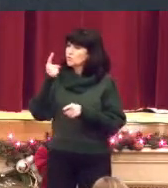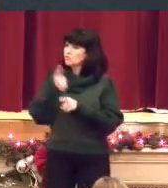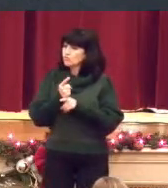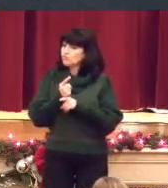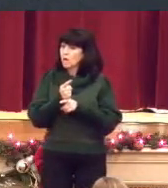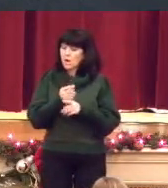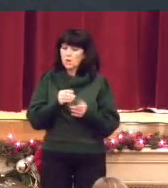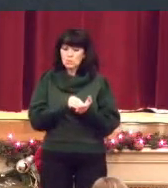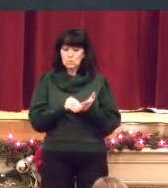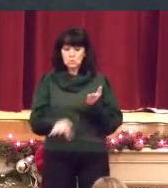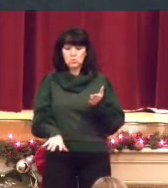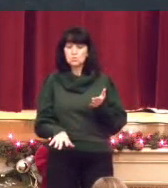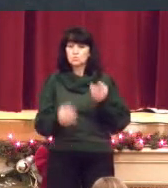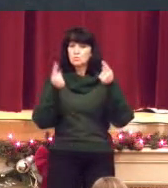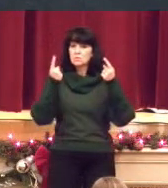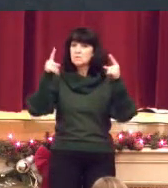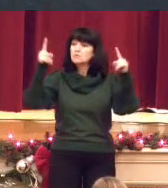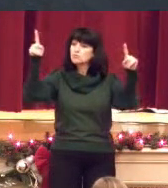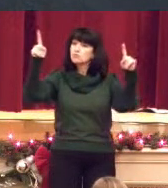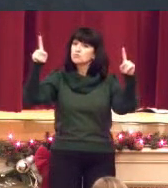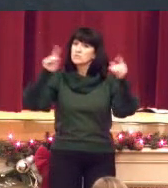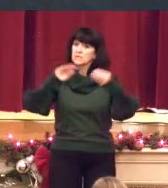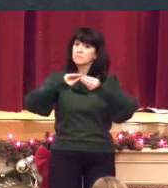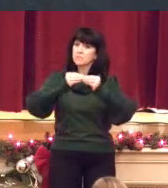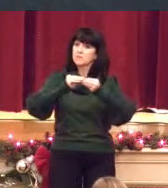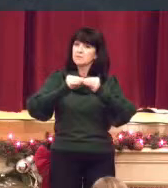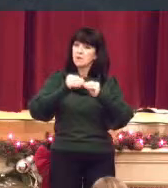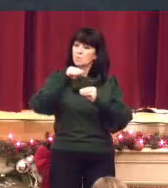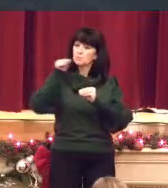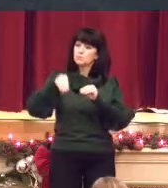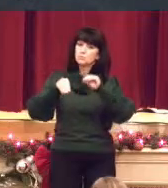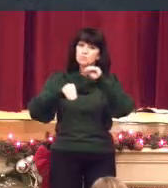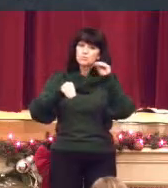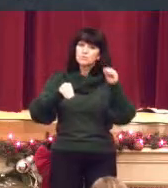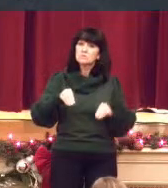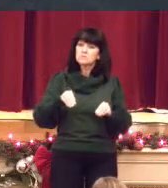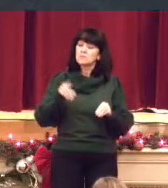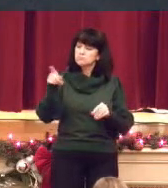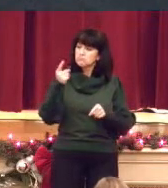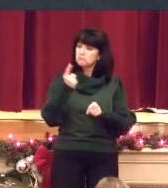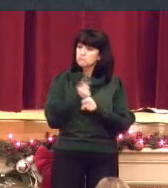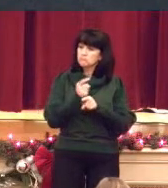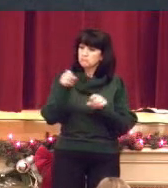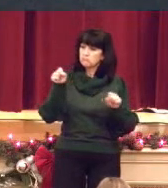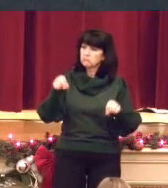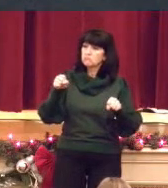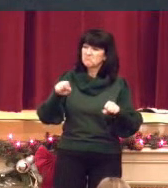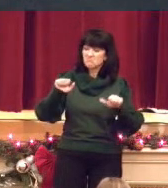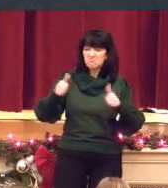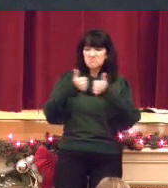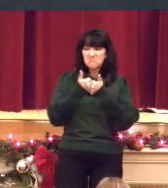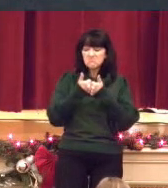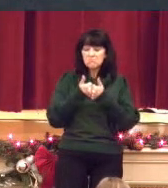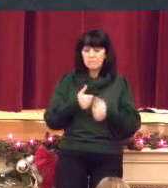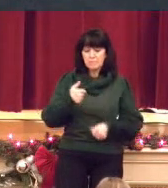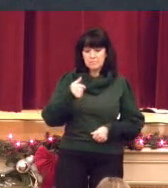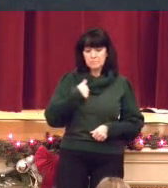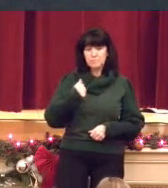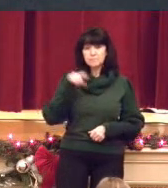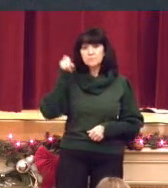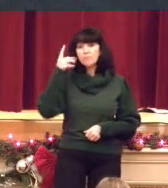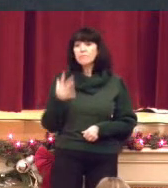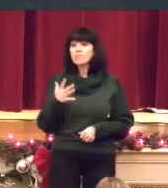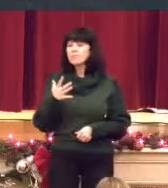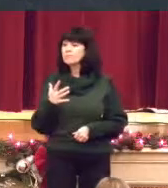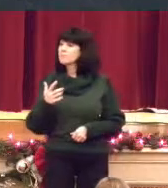and the proficiency currently, and our commitment, my commitment as governor, is that we need to do a better